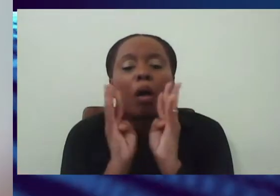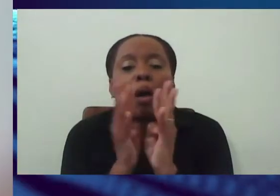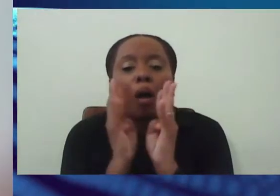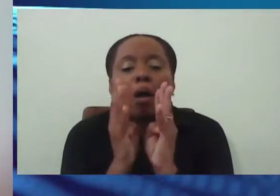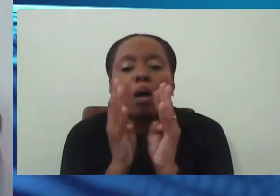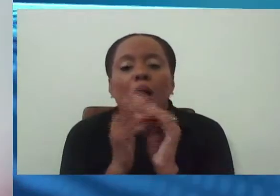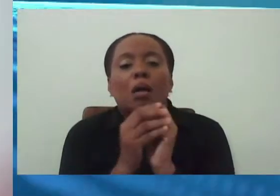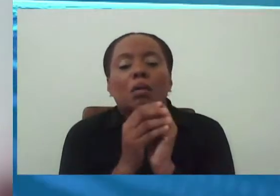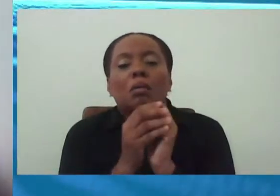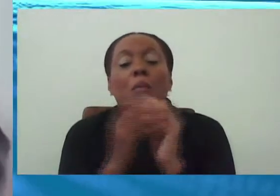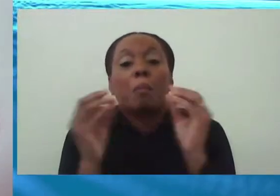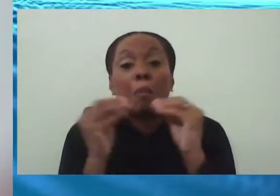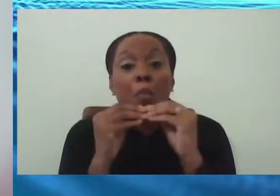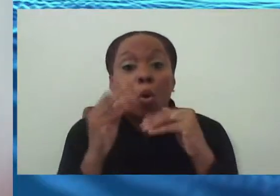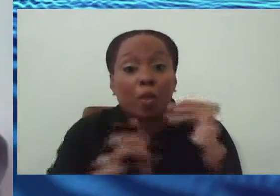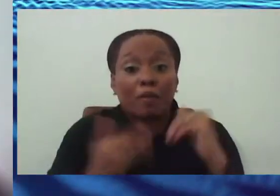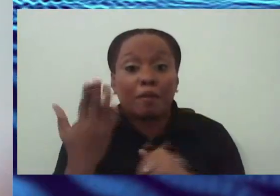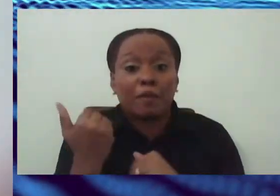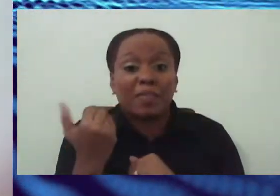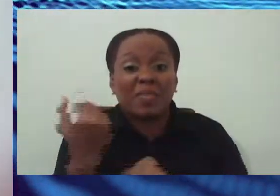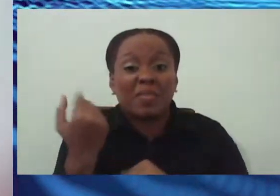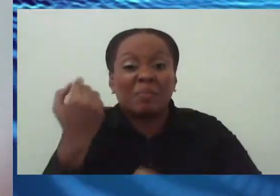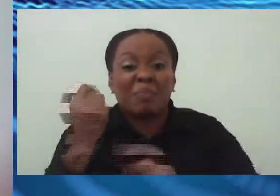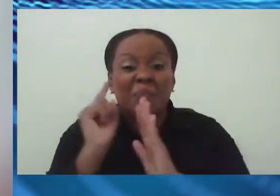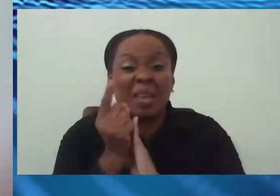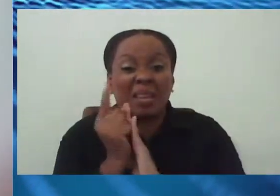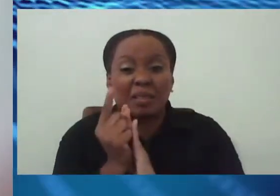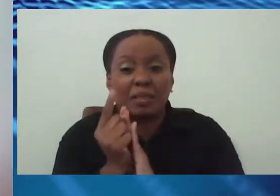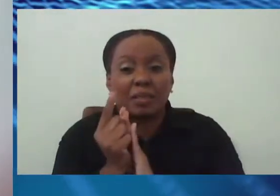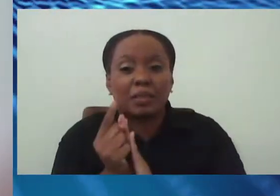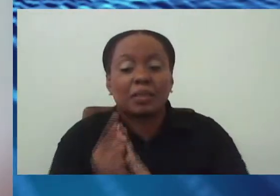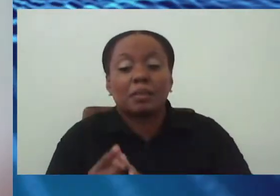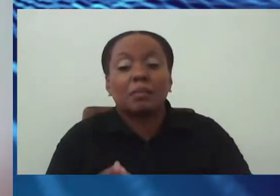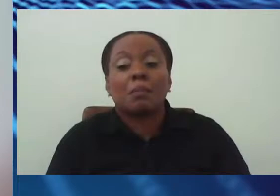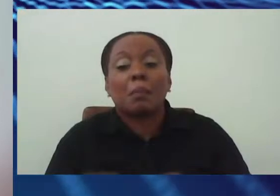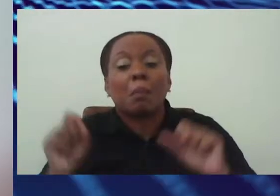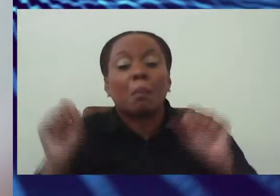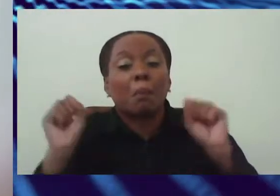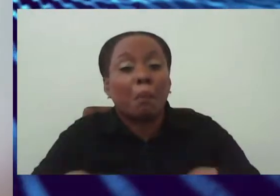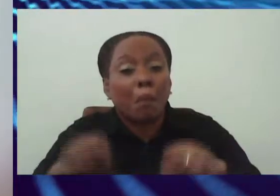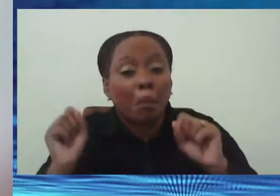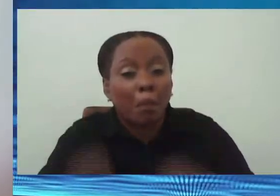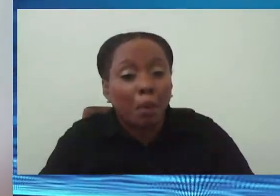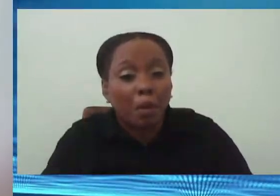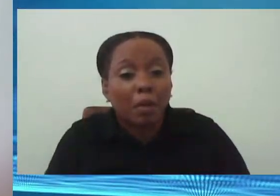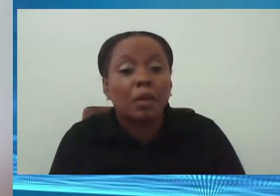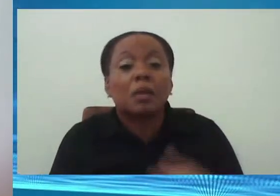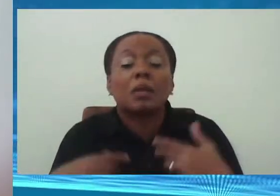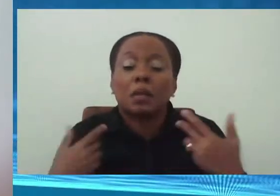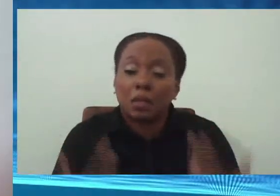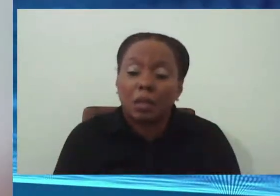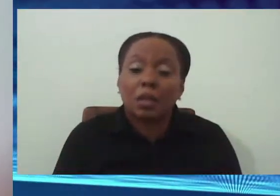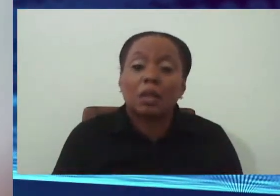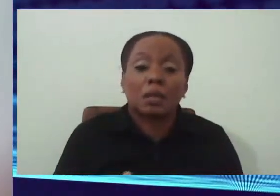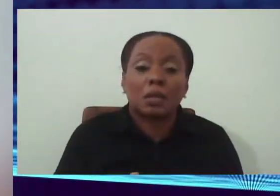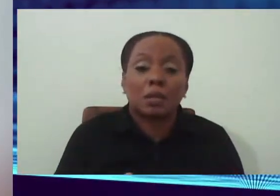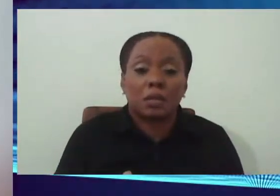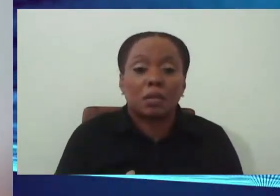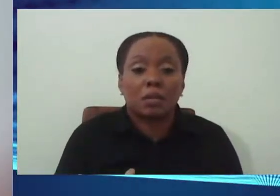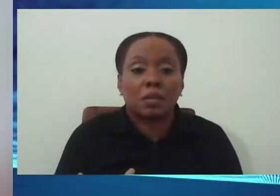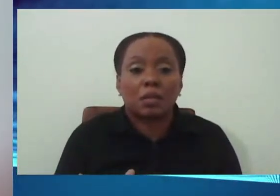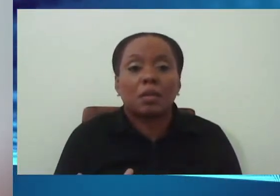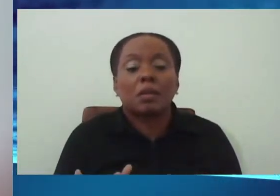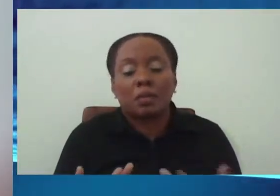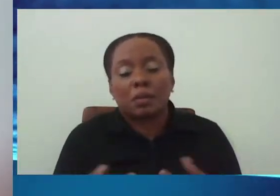positive, then there's every probability that she has been exposed. Now, the